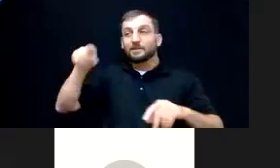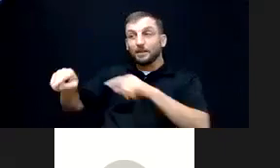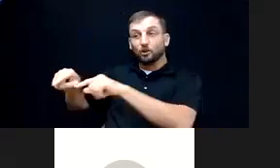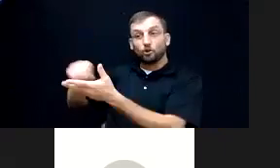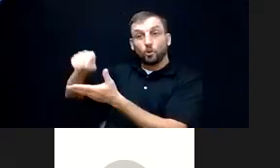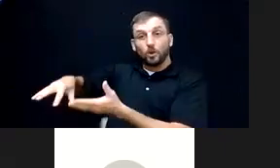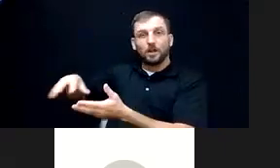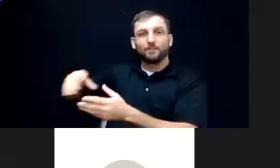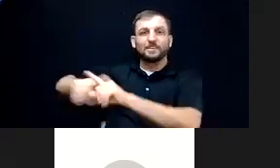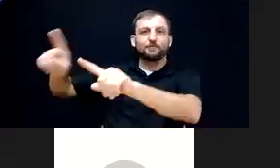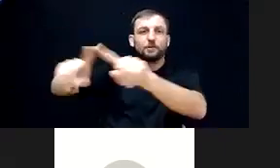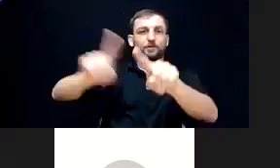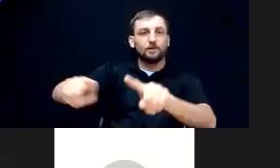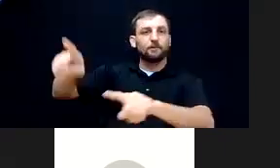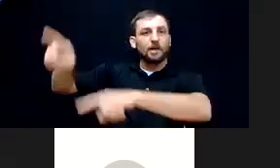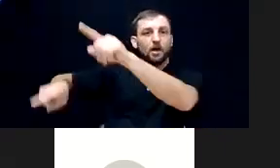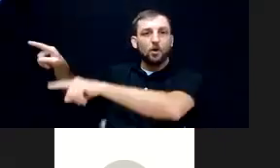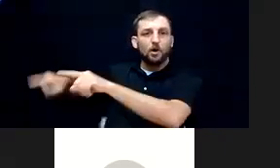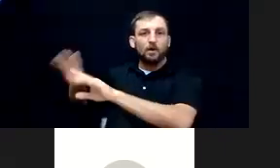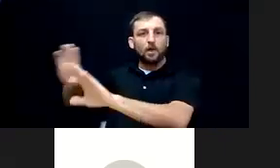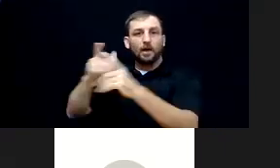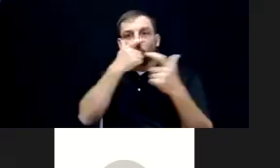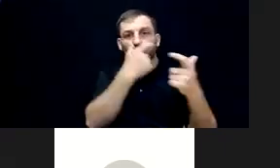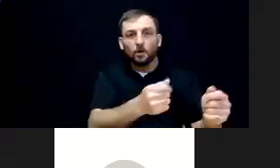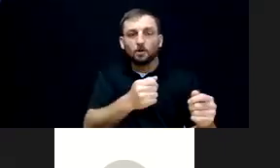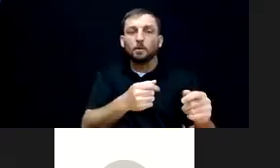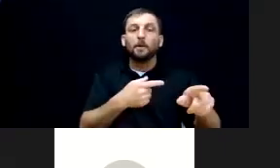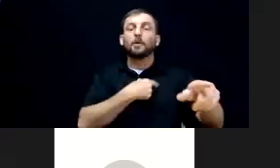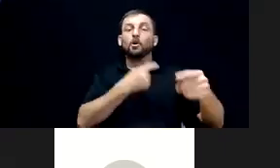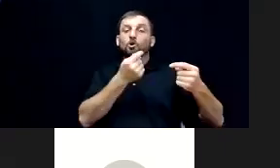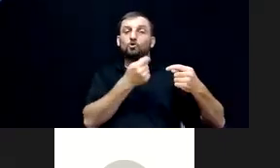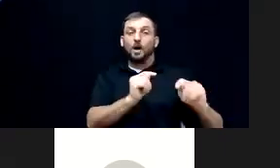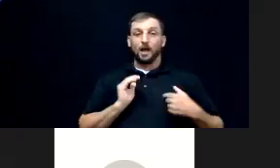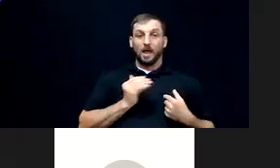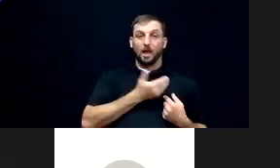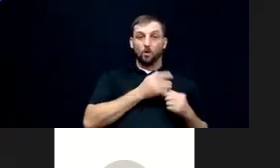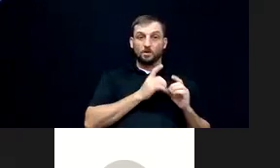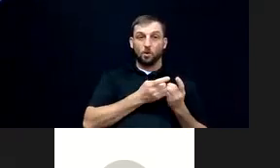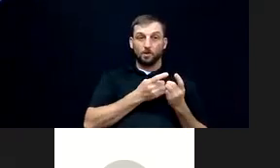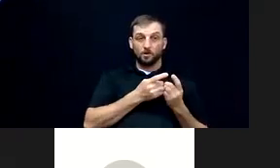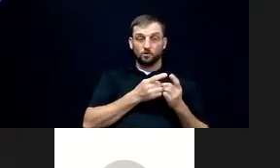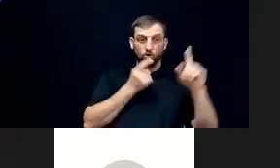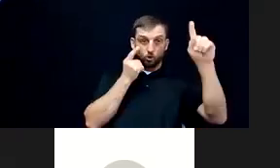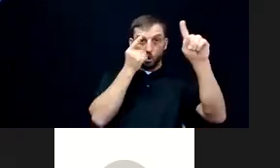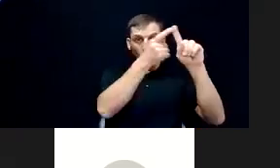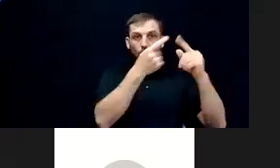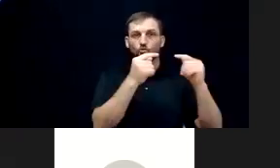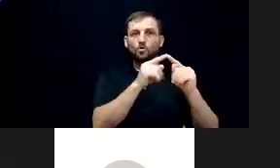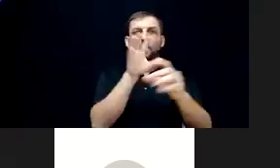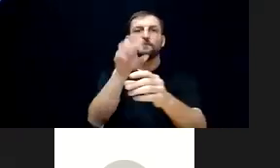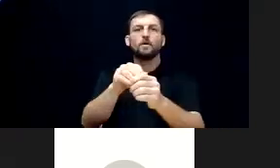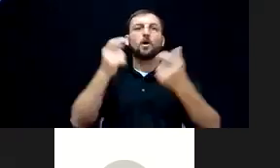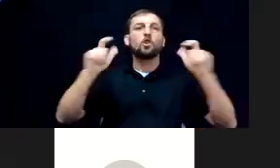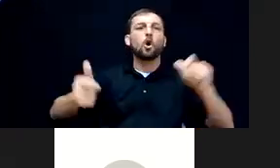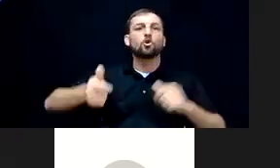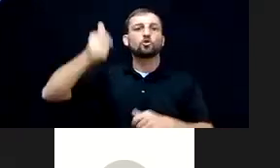the things I've been trying to set as a goal for the department is to be involved with much larger organizations. So some